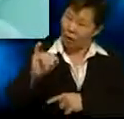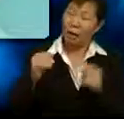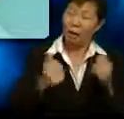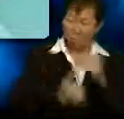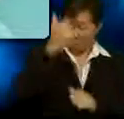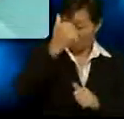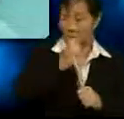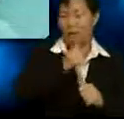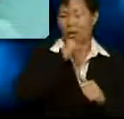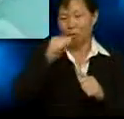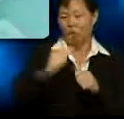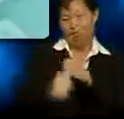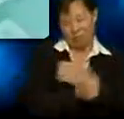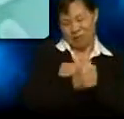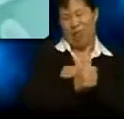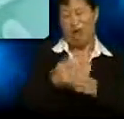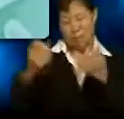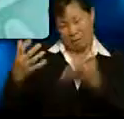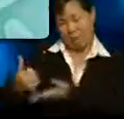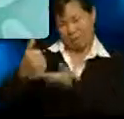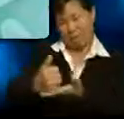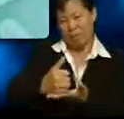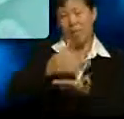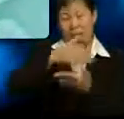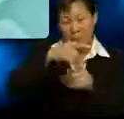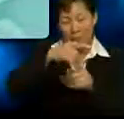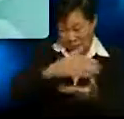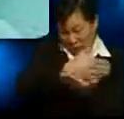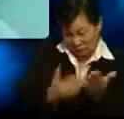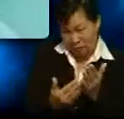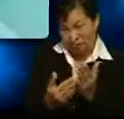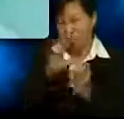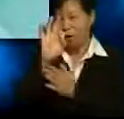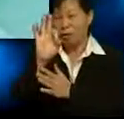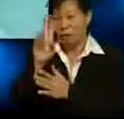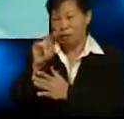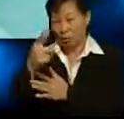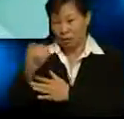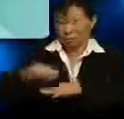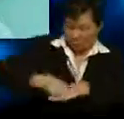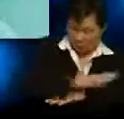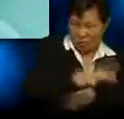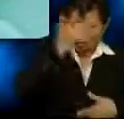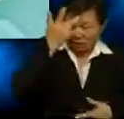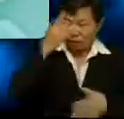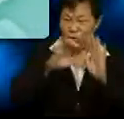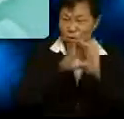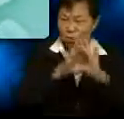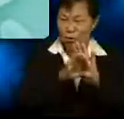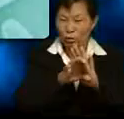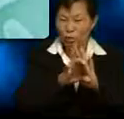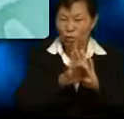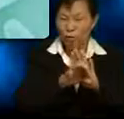and many are helpful. However, certain fungi can cause diseases. Given the basic needs